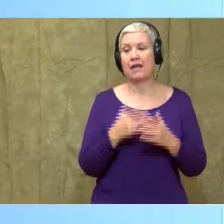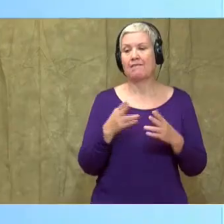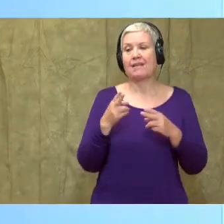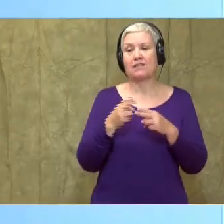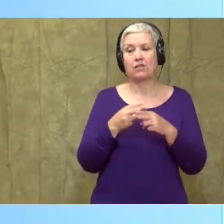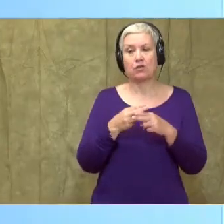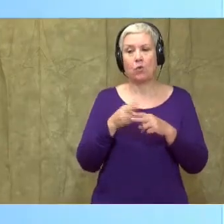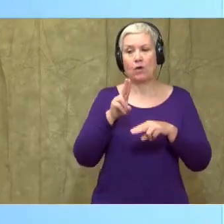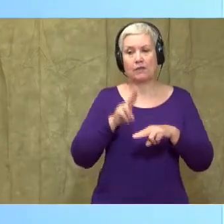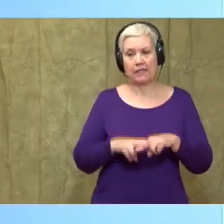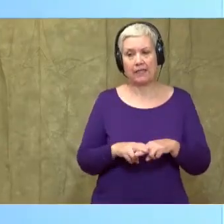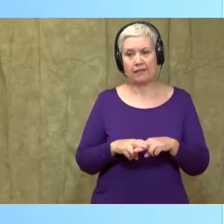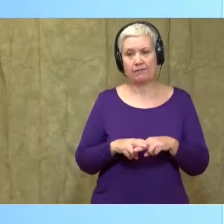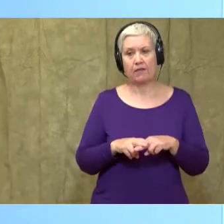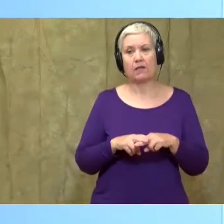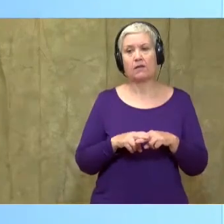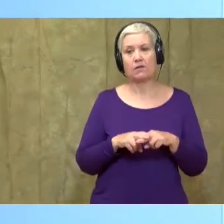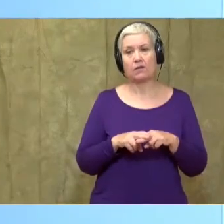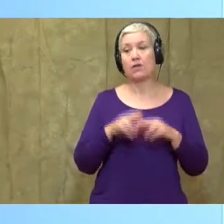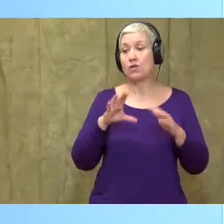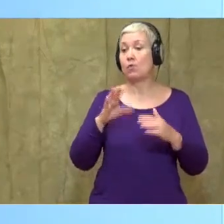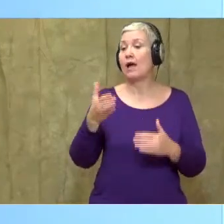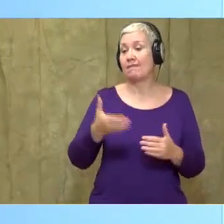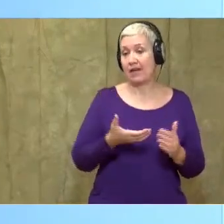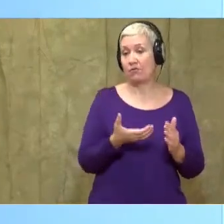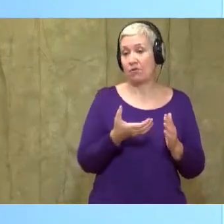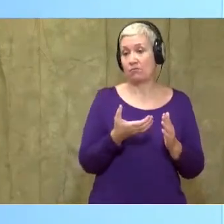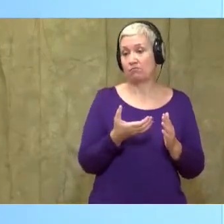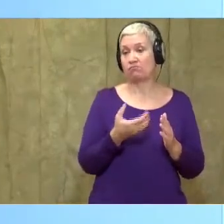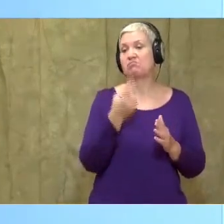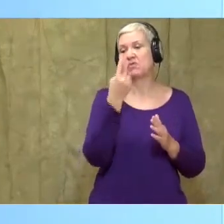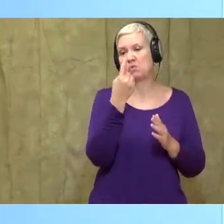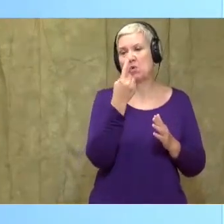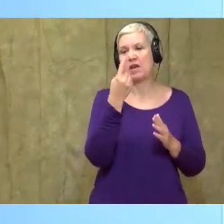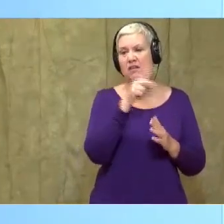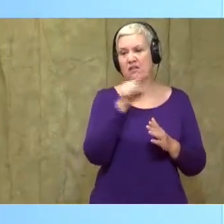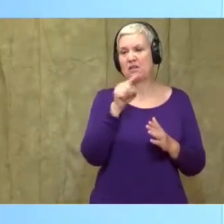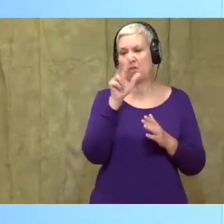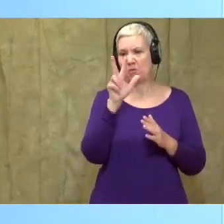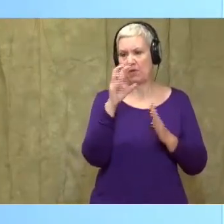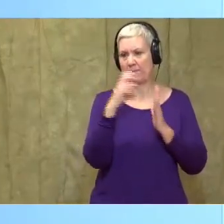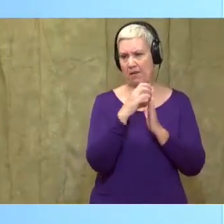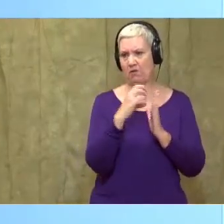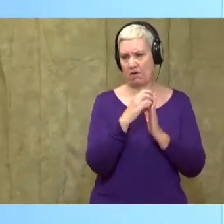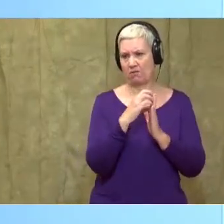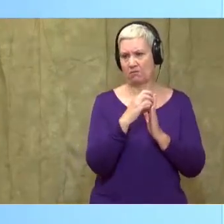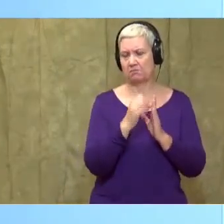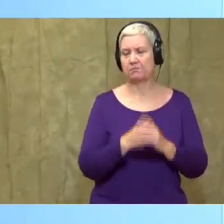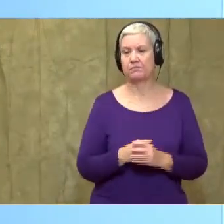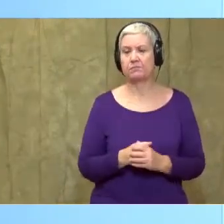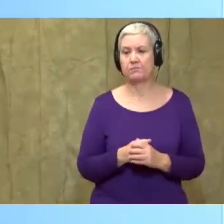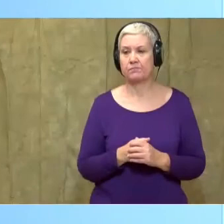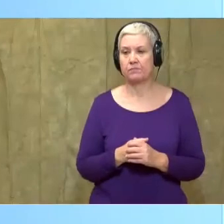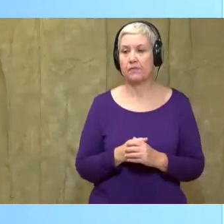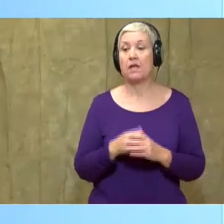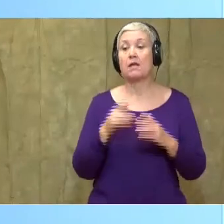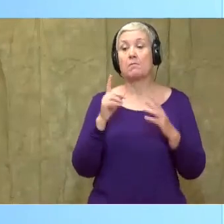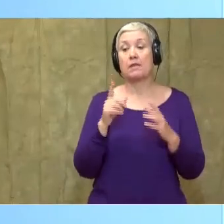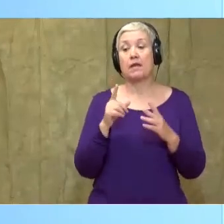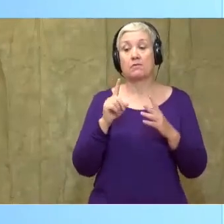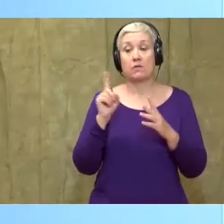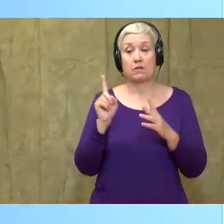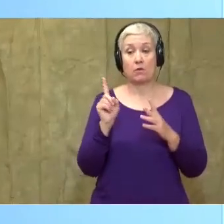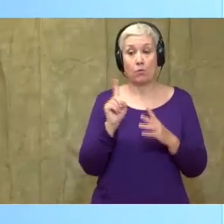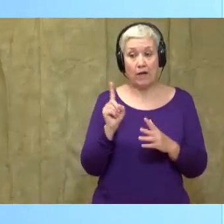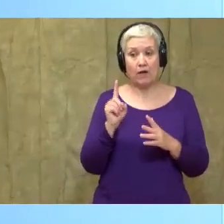short sitting, you're going to have an introduction in about 1 to 3 paragraphs. Okay? So that's where you need to be